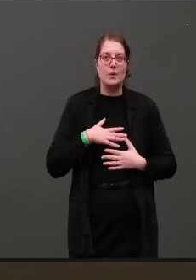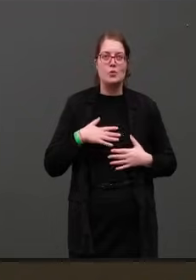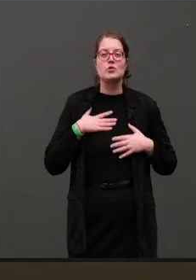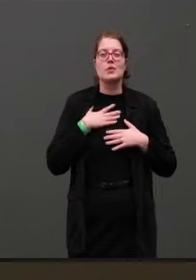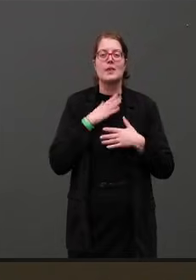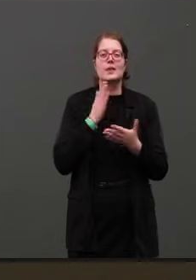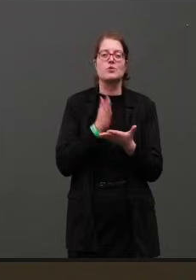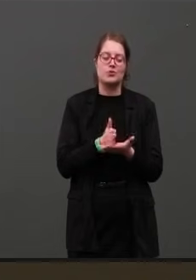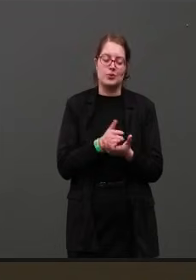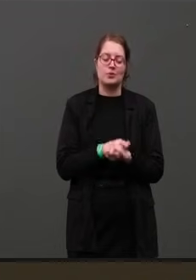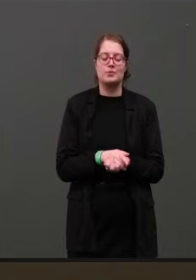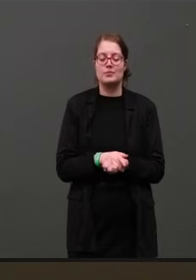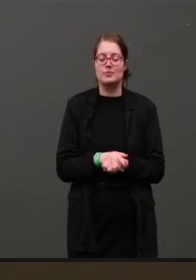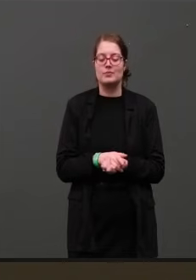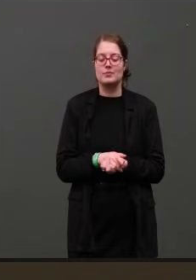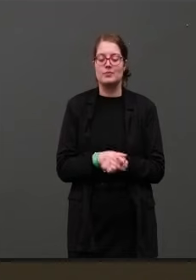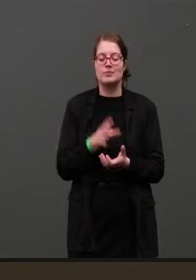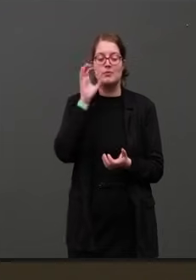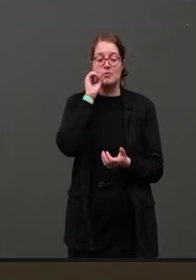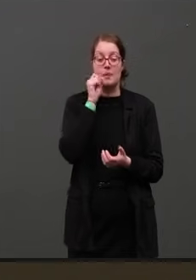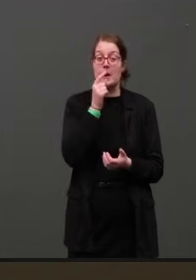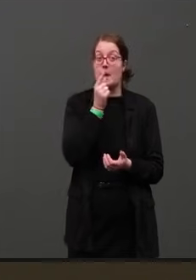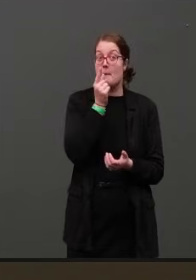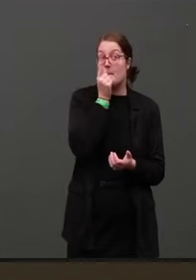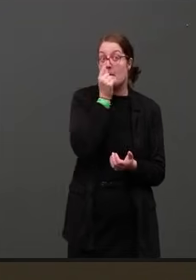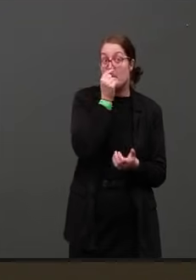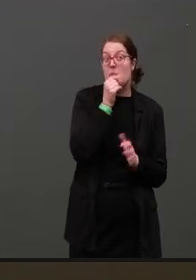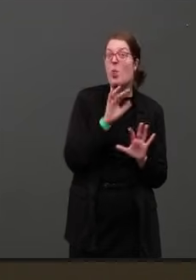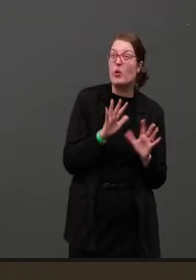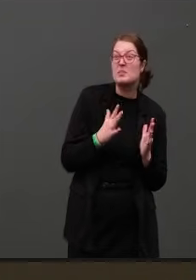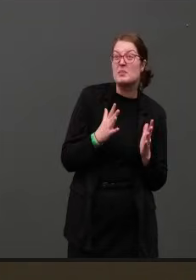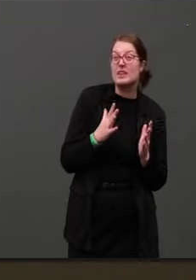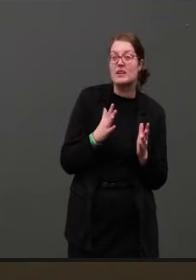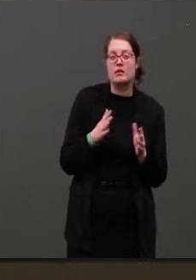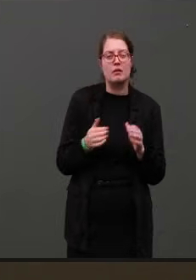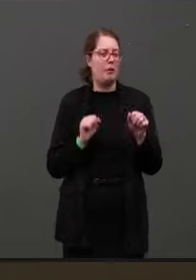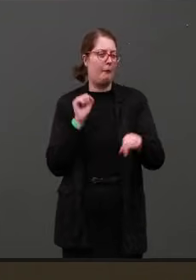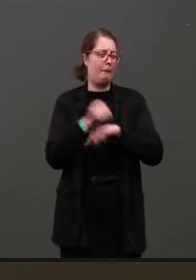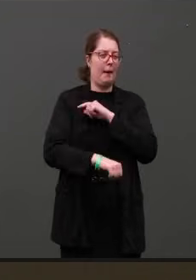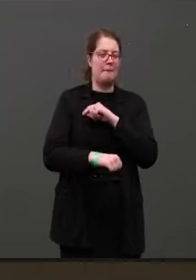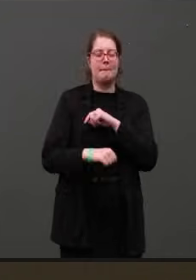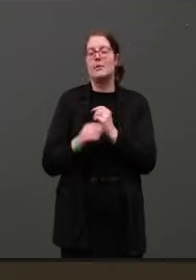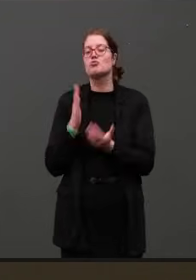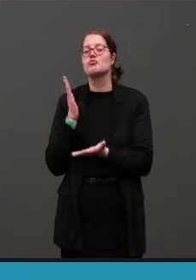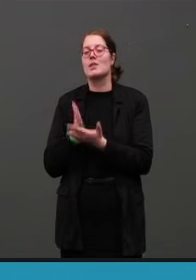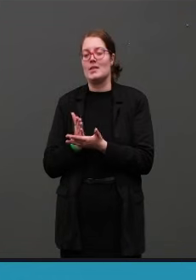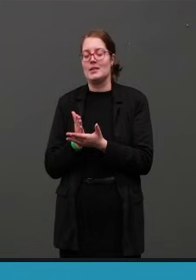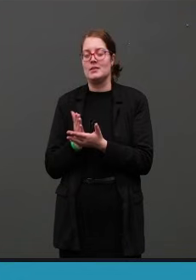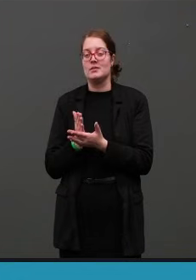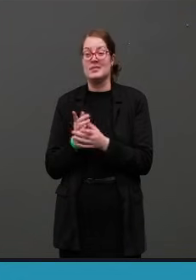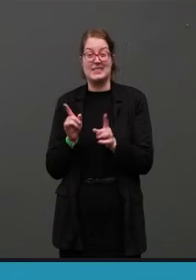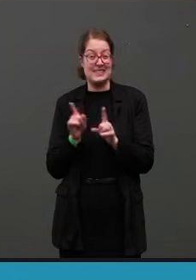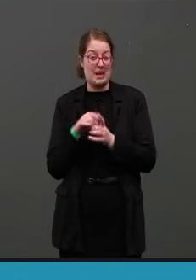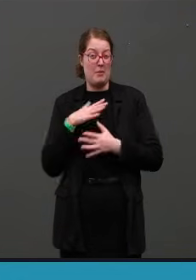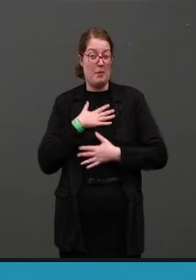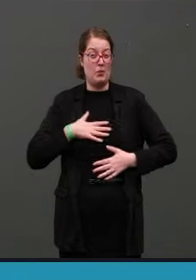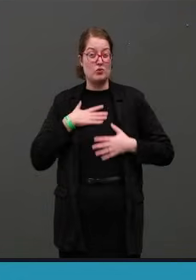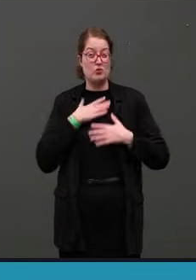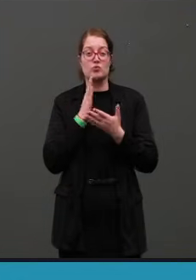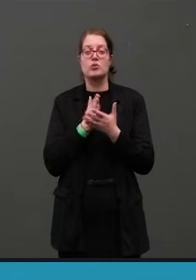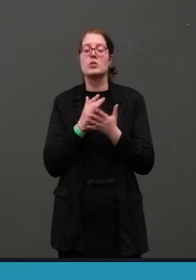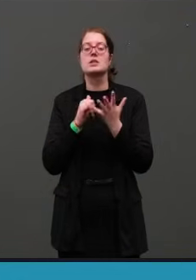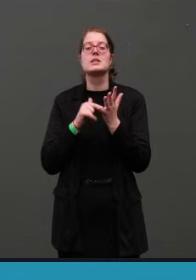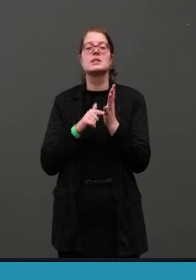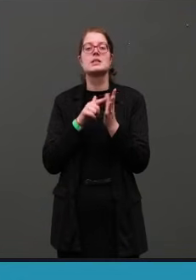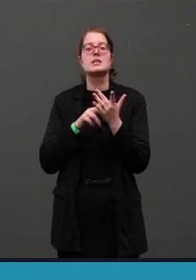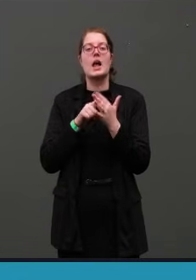Remember I said plausibility trumps realism? So does emotional truth. Stanley Kubrick said, sometimes the